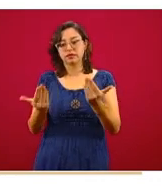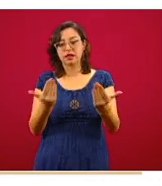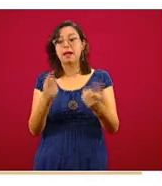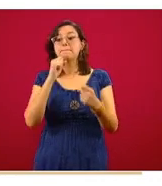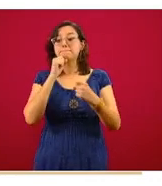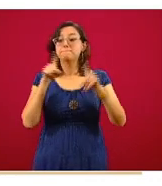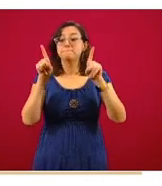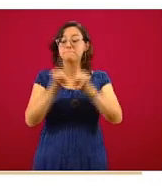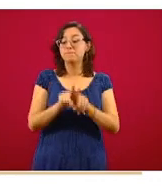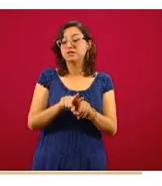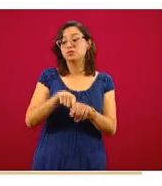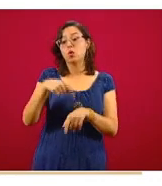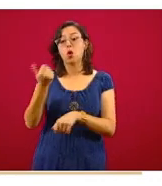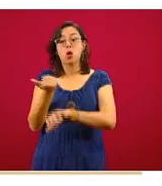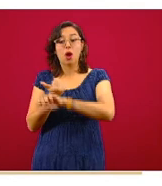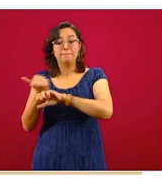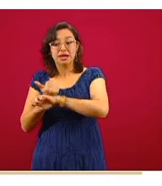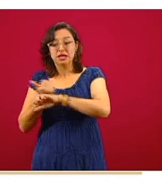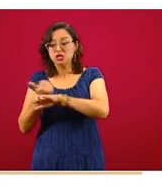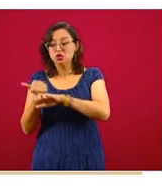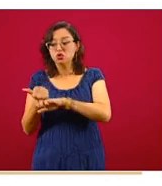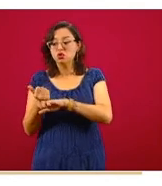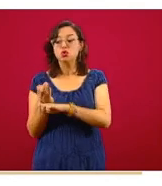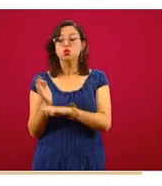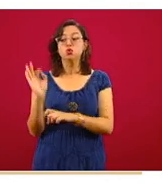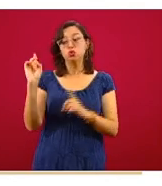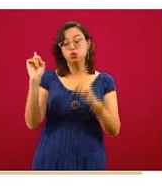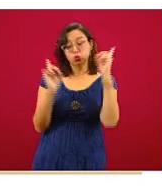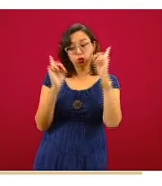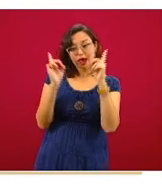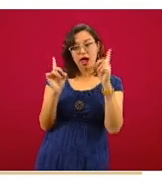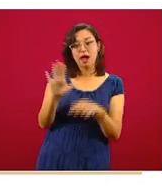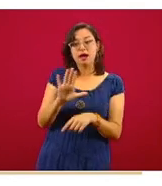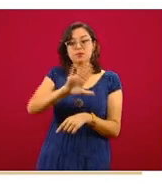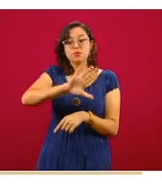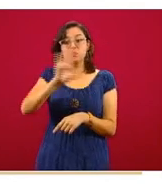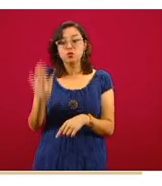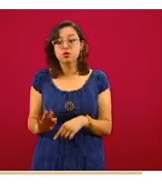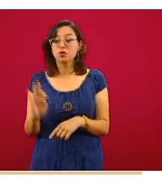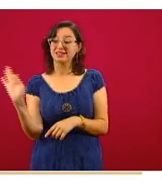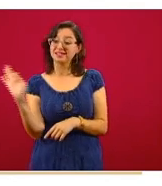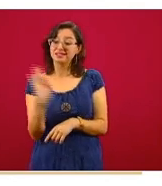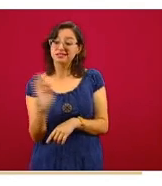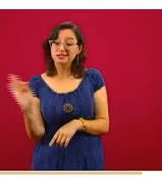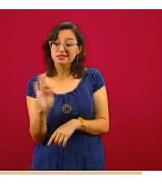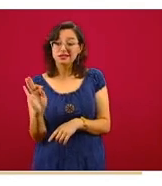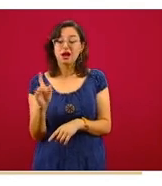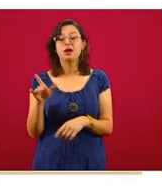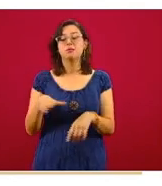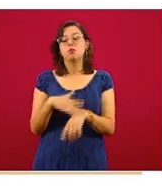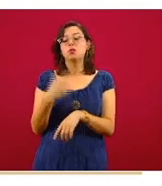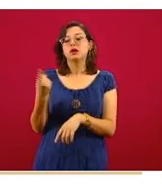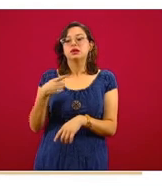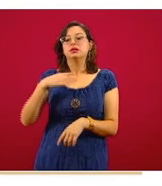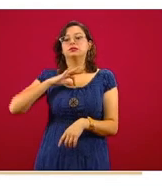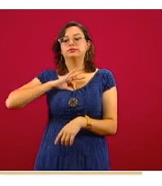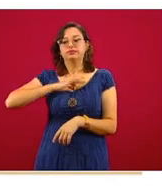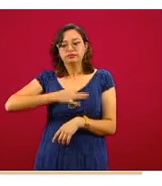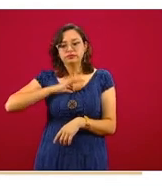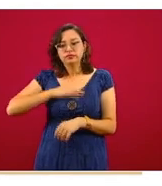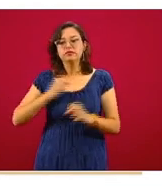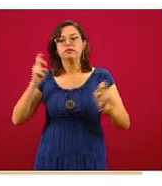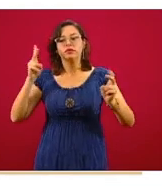and as you know, we are including those fatalities that are currently suspect